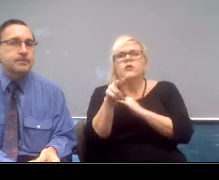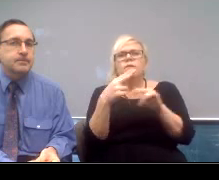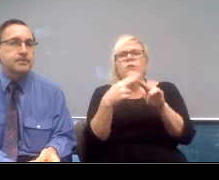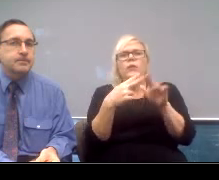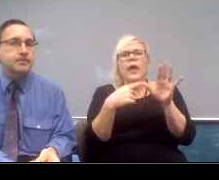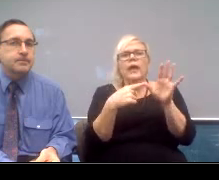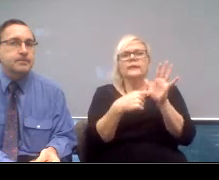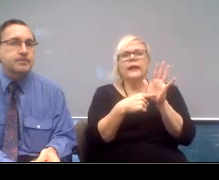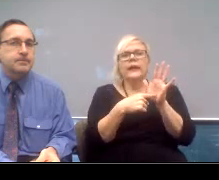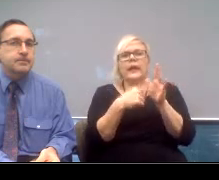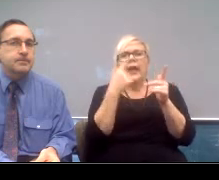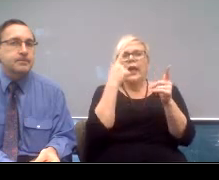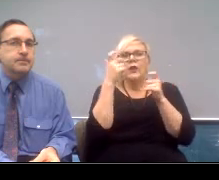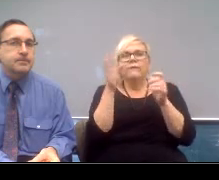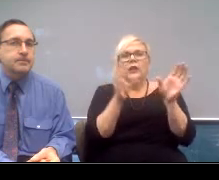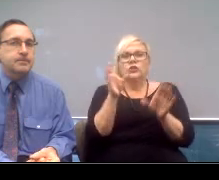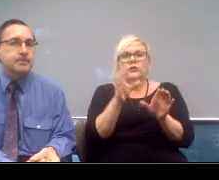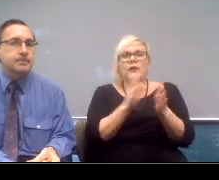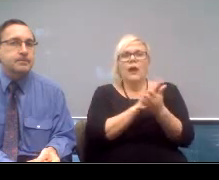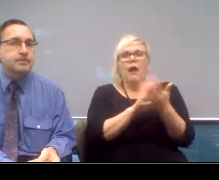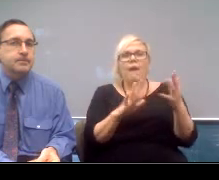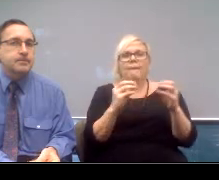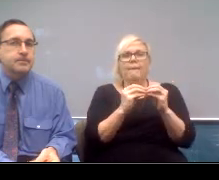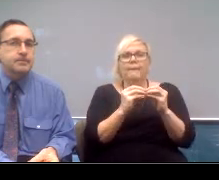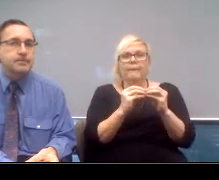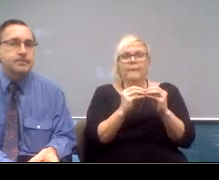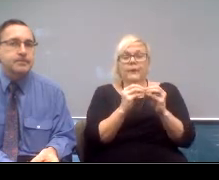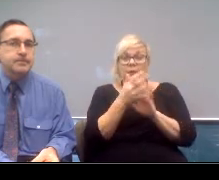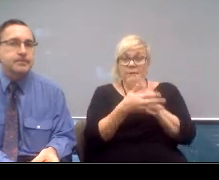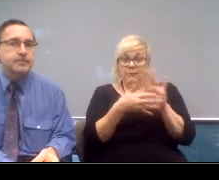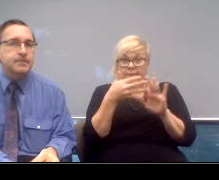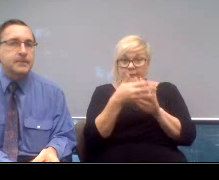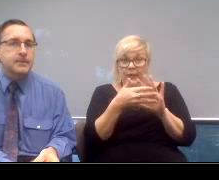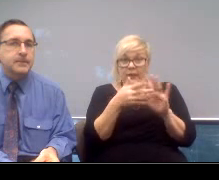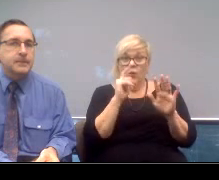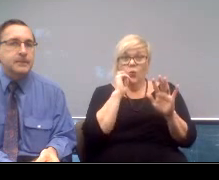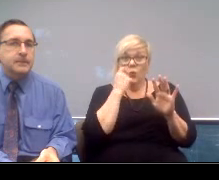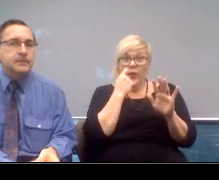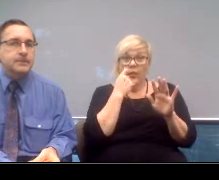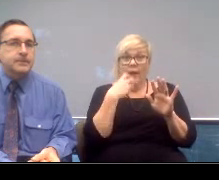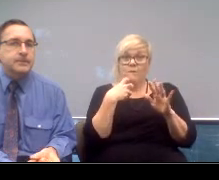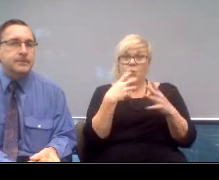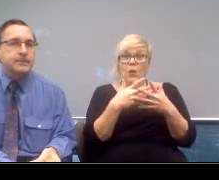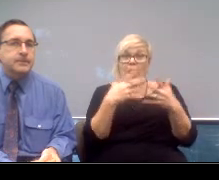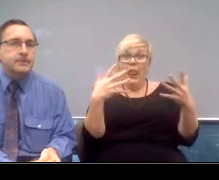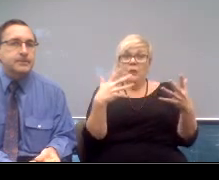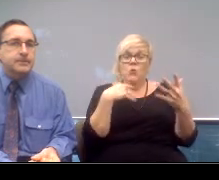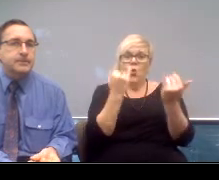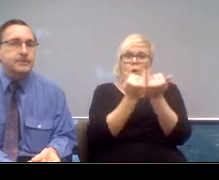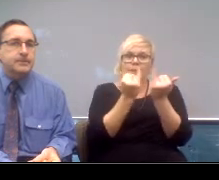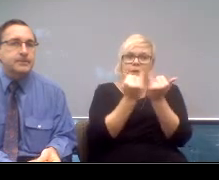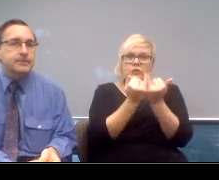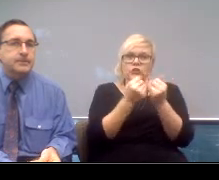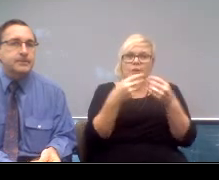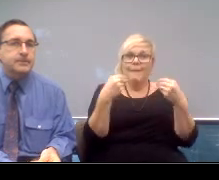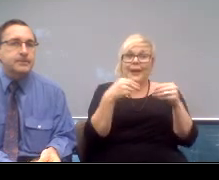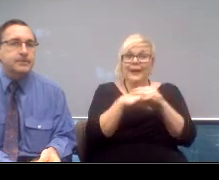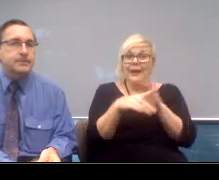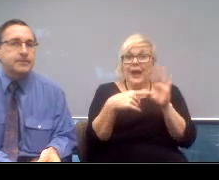hub? How are they a step towards building a larger, more competitive market in